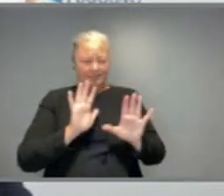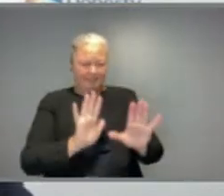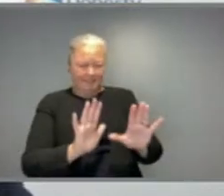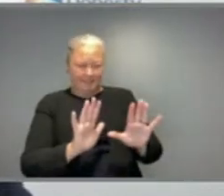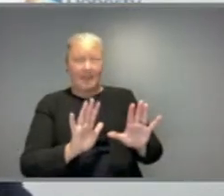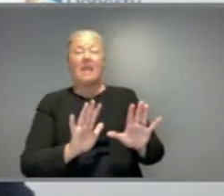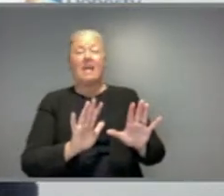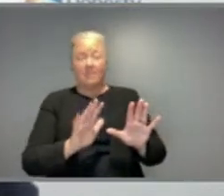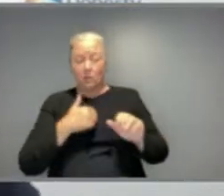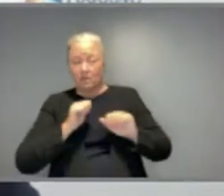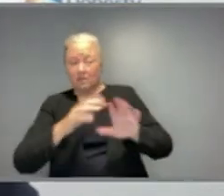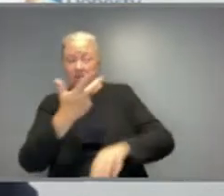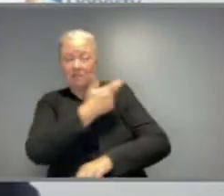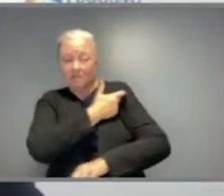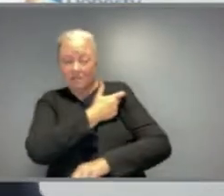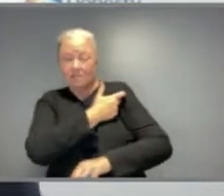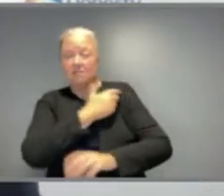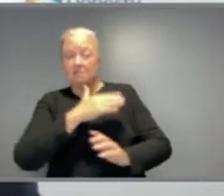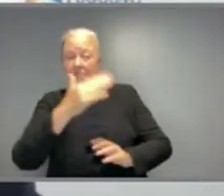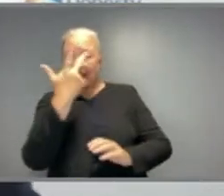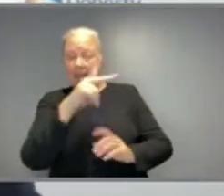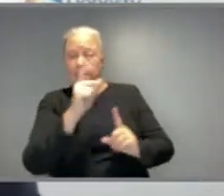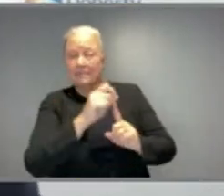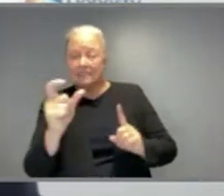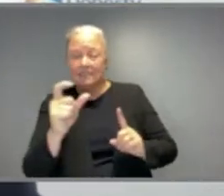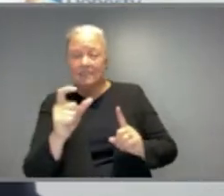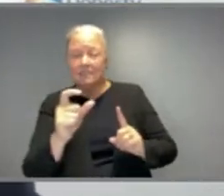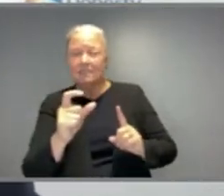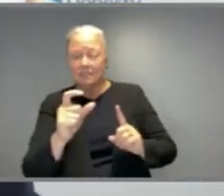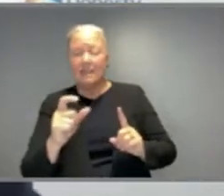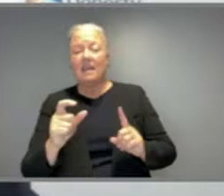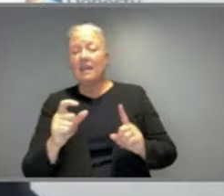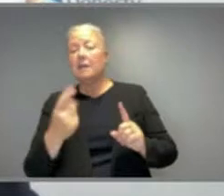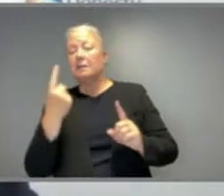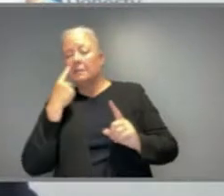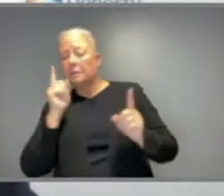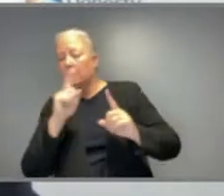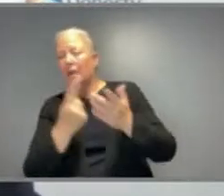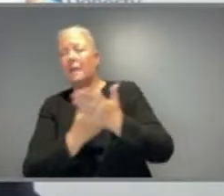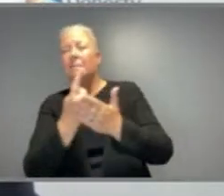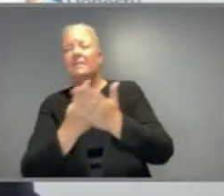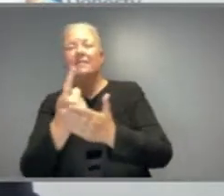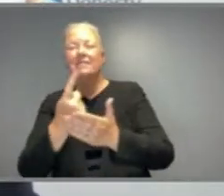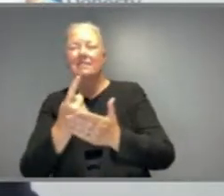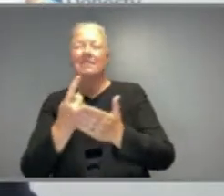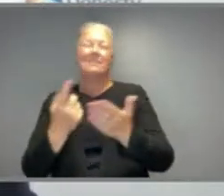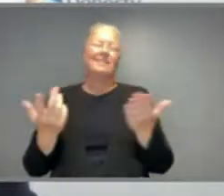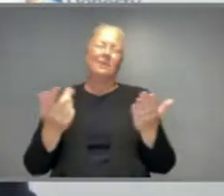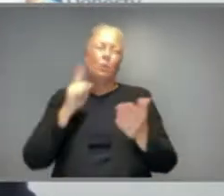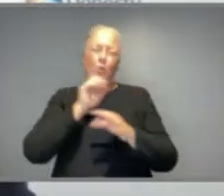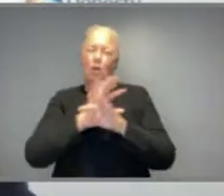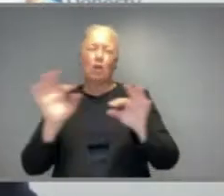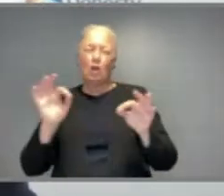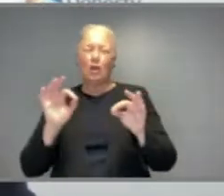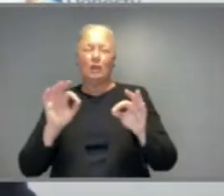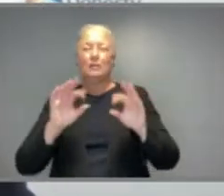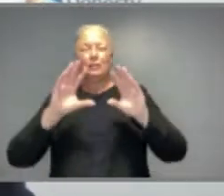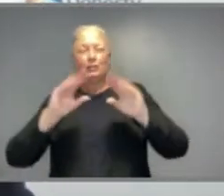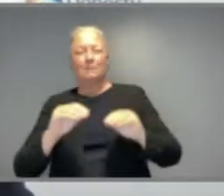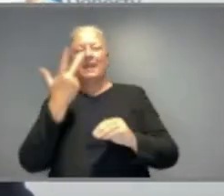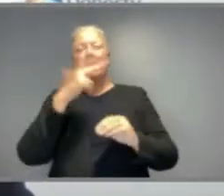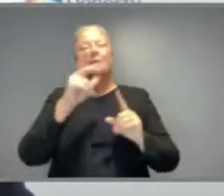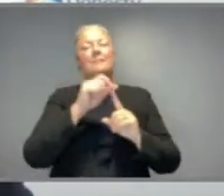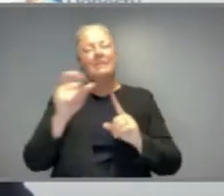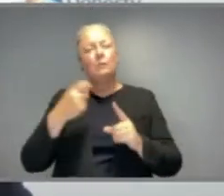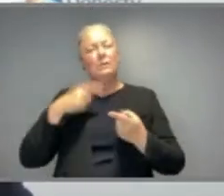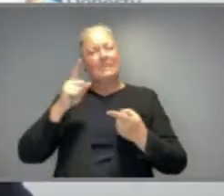at 80%. We say that's it, and then we let things unfold from there. Clearly, we're not going to stop at 80%. We would be still looking to target